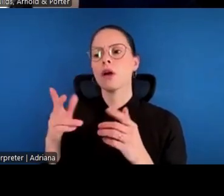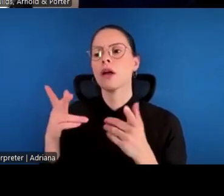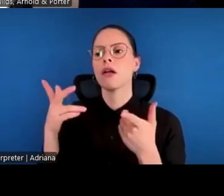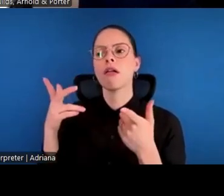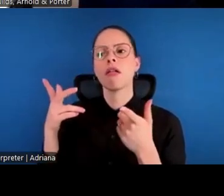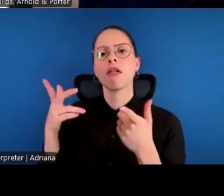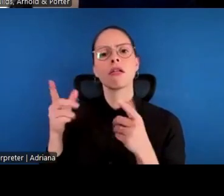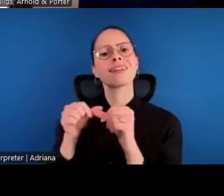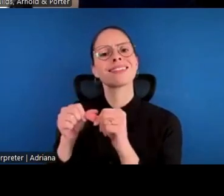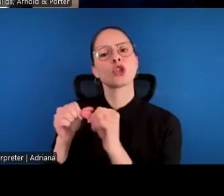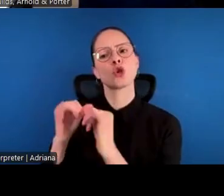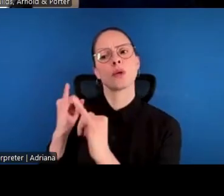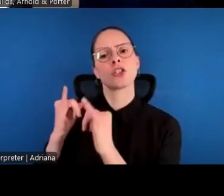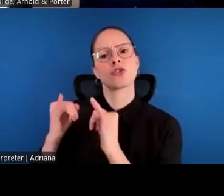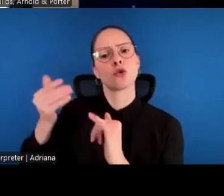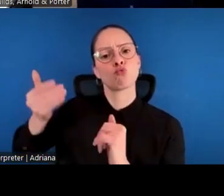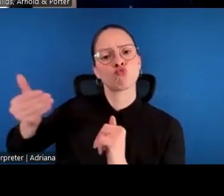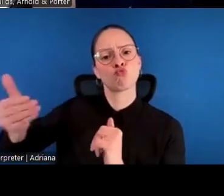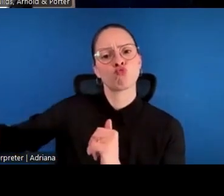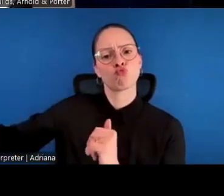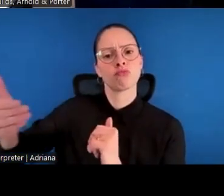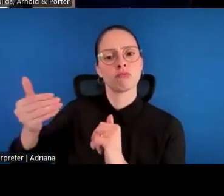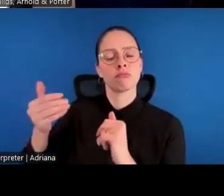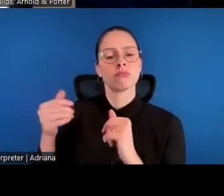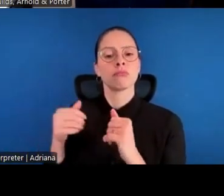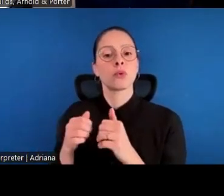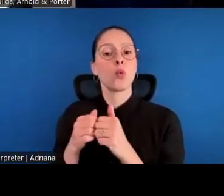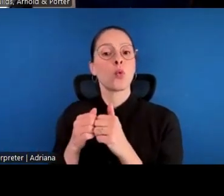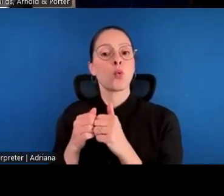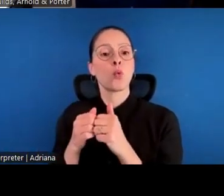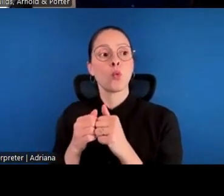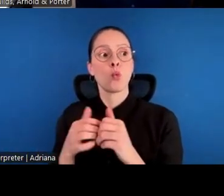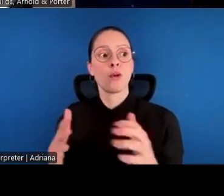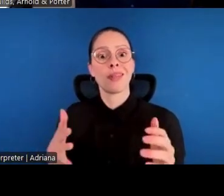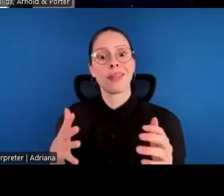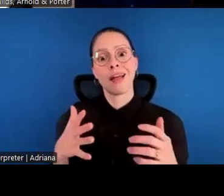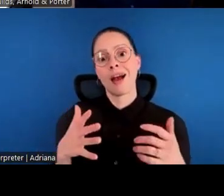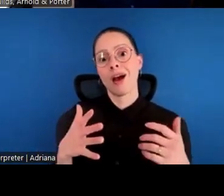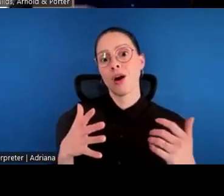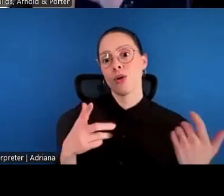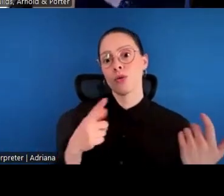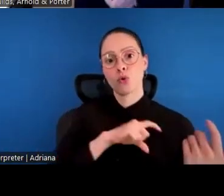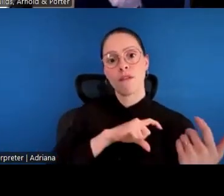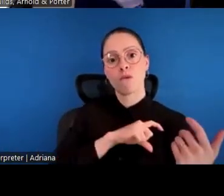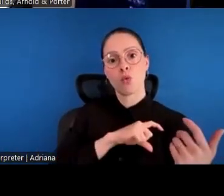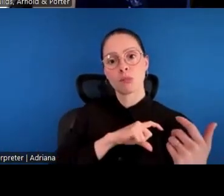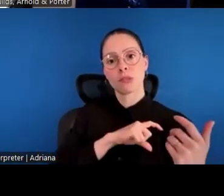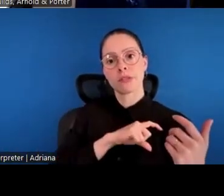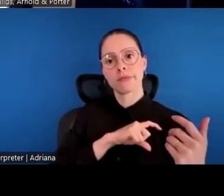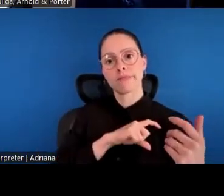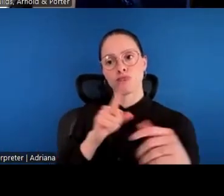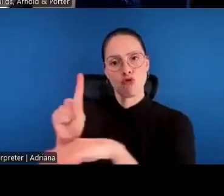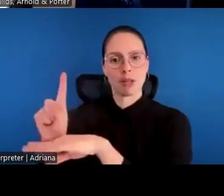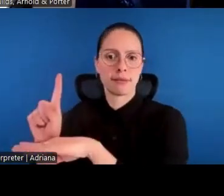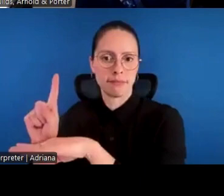of your client. They typically do so without law enforcement's presence. They'll have a